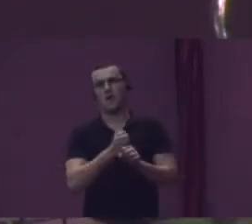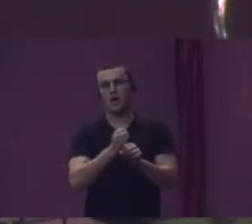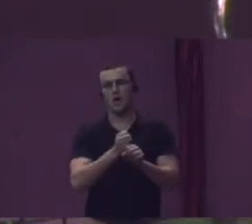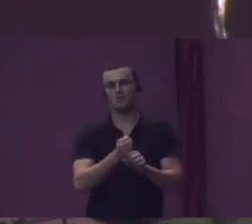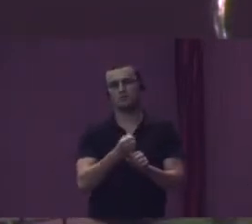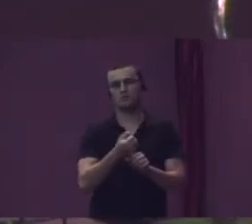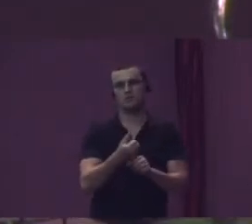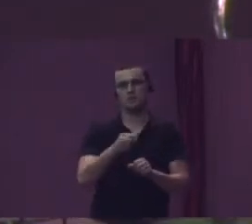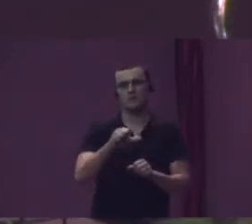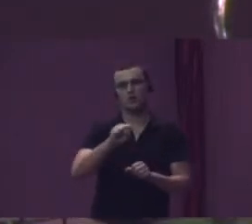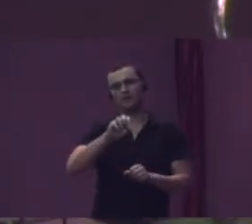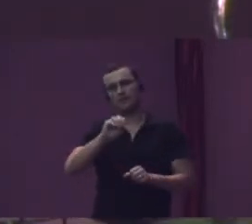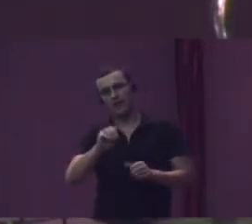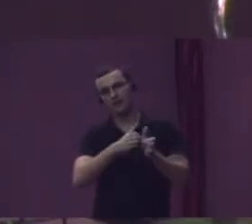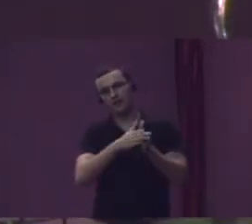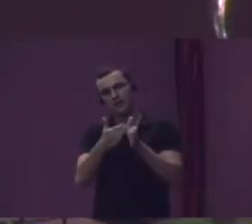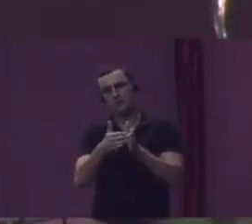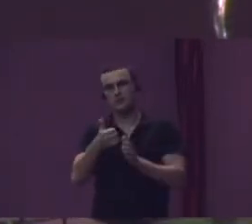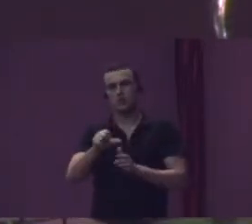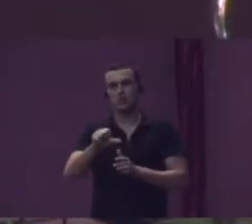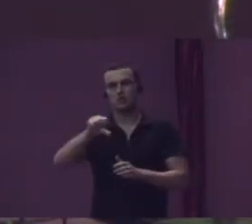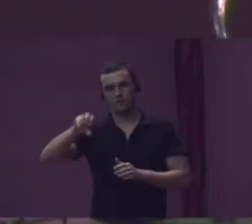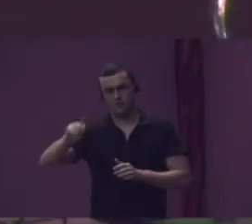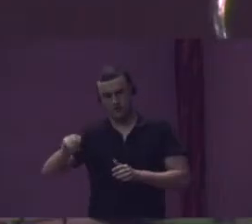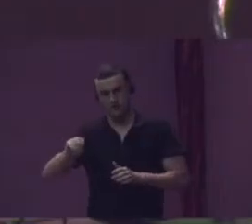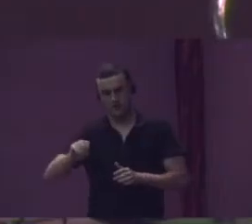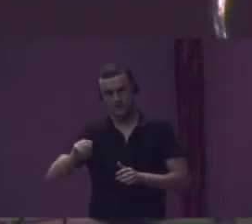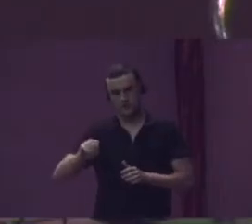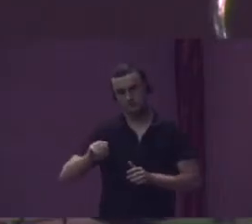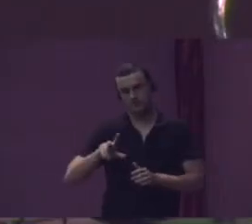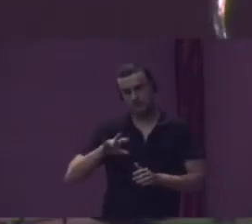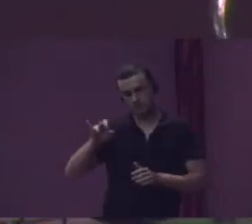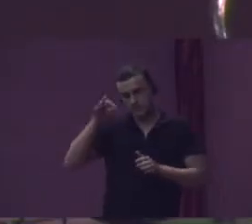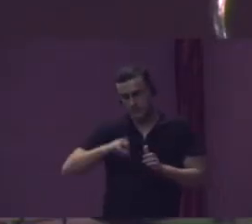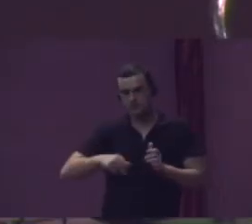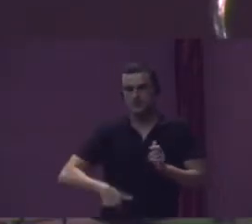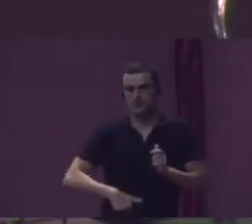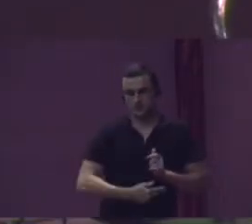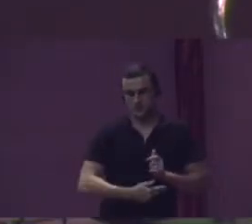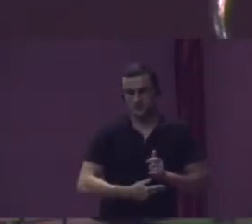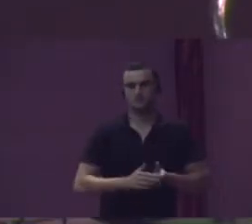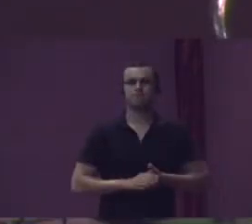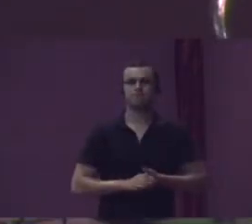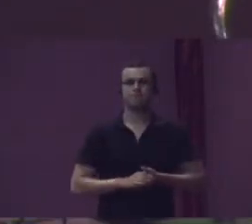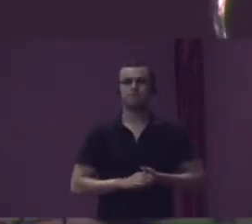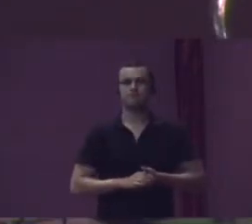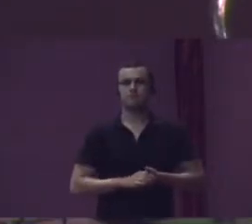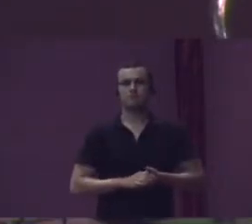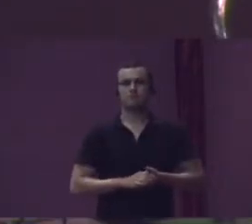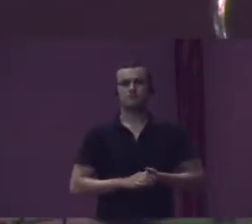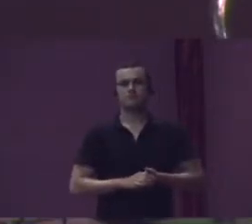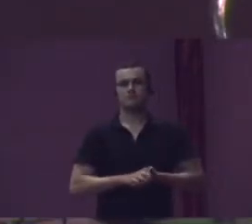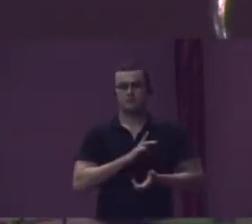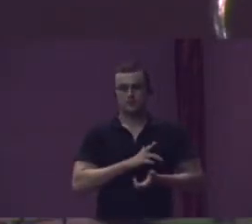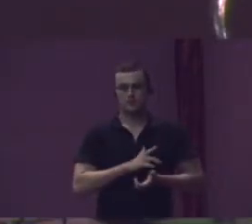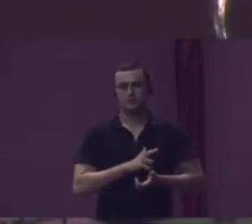medical standards classified doctors with rates of cesarean deliveries higher than 10% as incompetent.